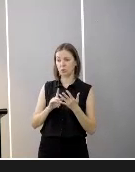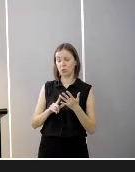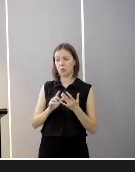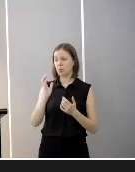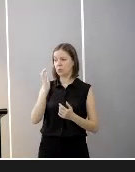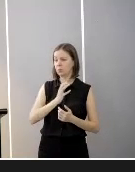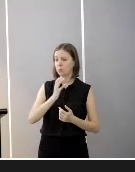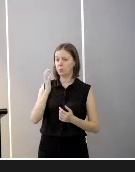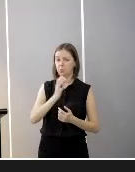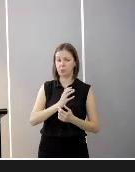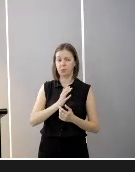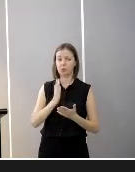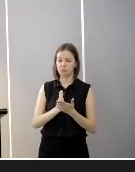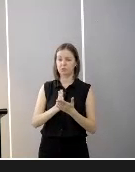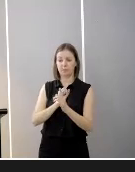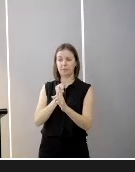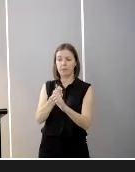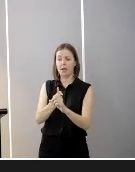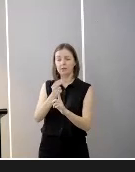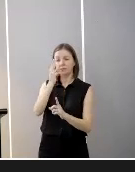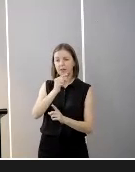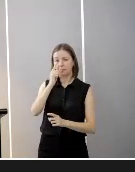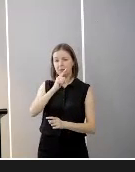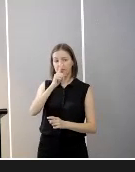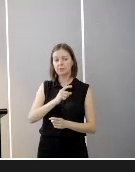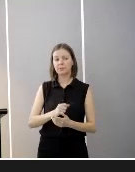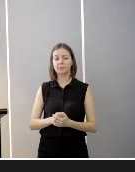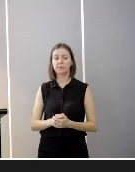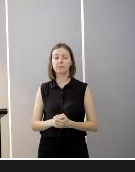is affecting young people. Next slide.